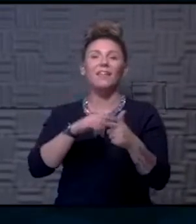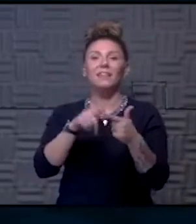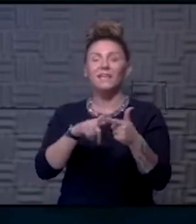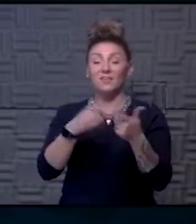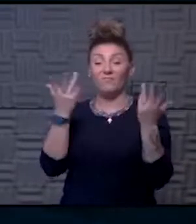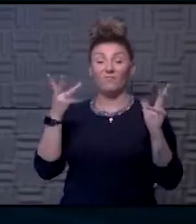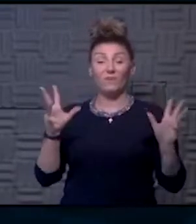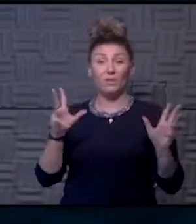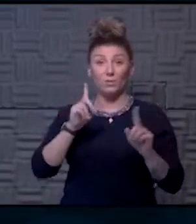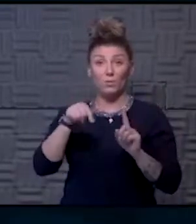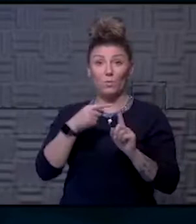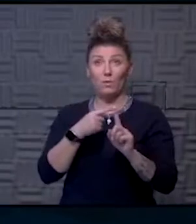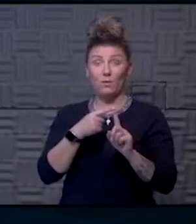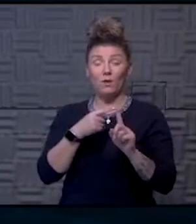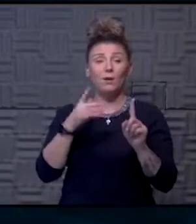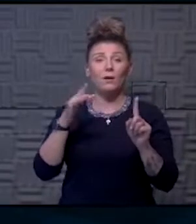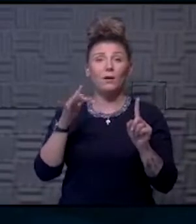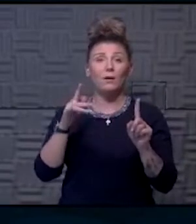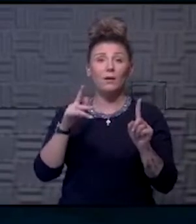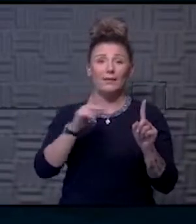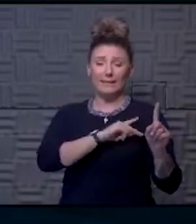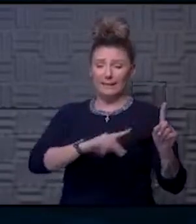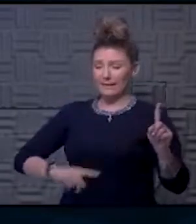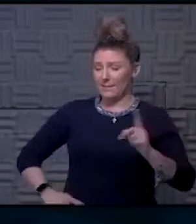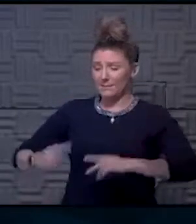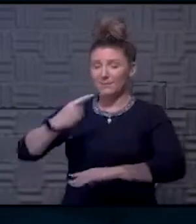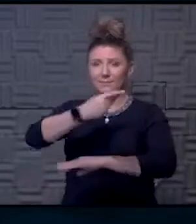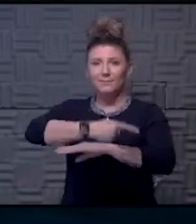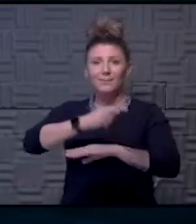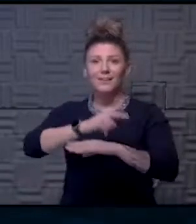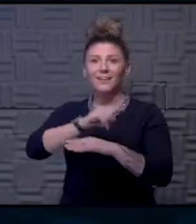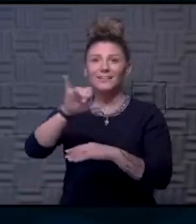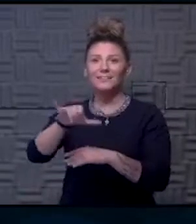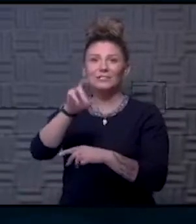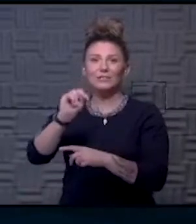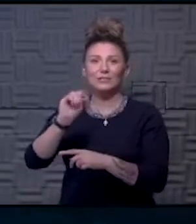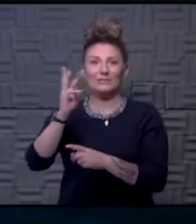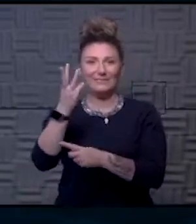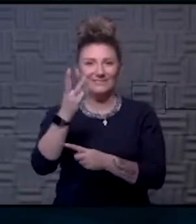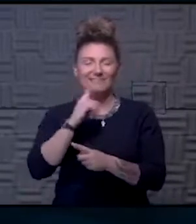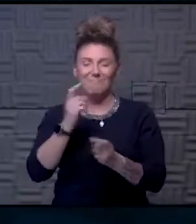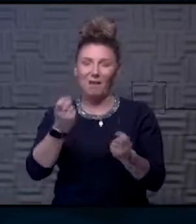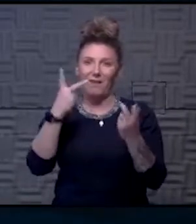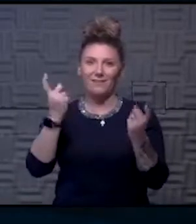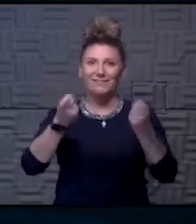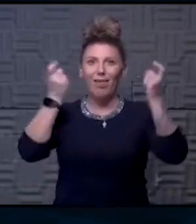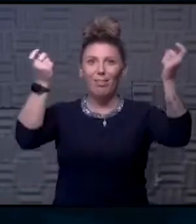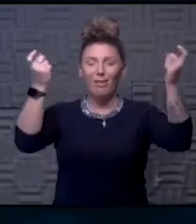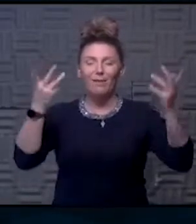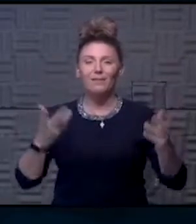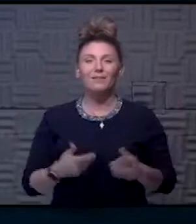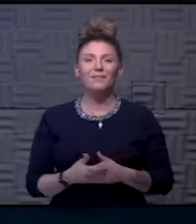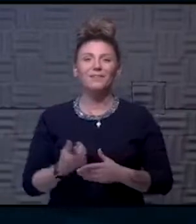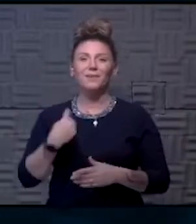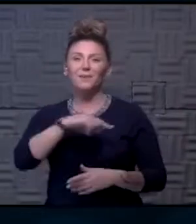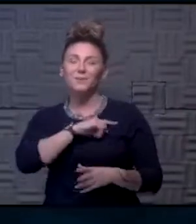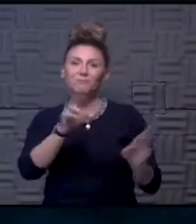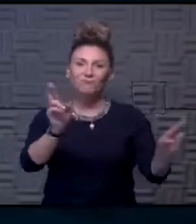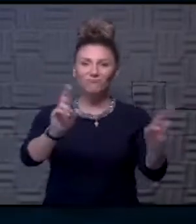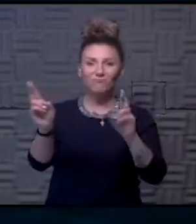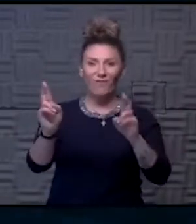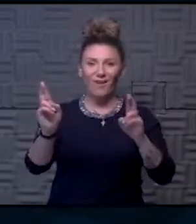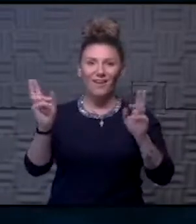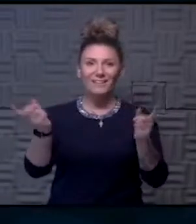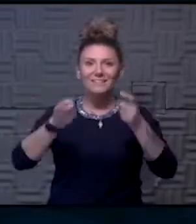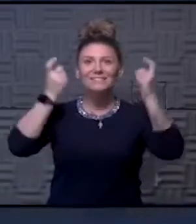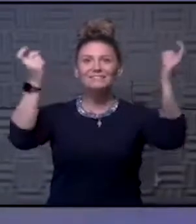in with the King's Day on January 6th. So that's a lot of celebration, and we were prompting to celebrate in